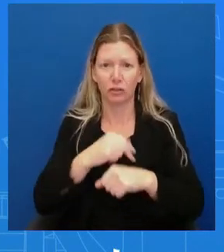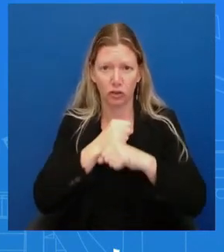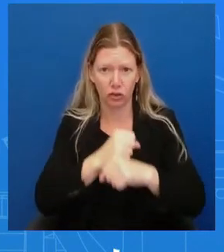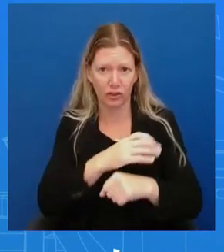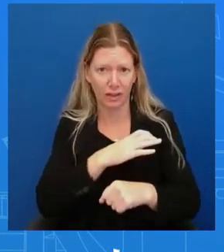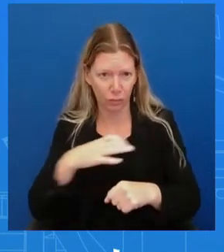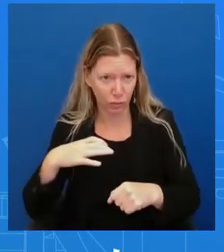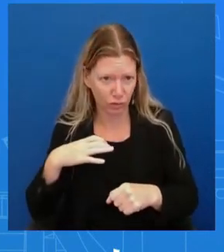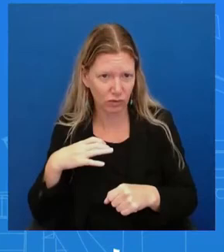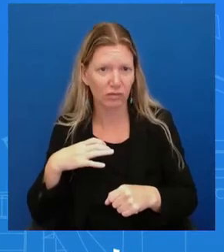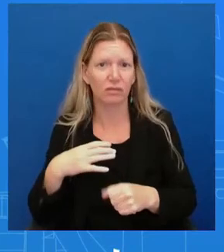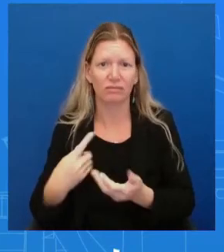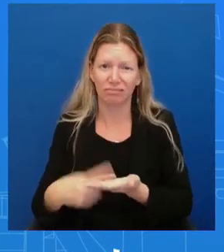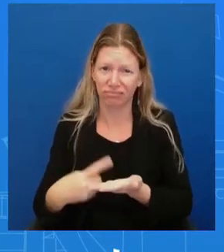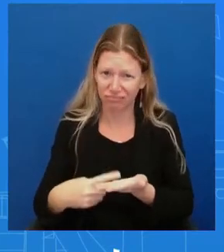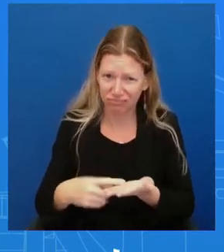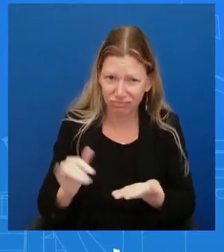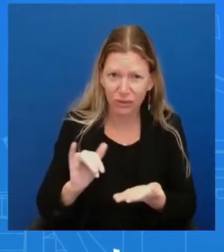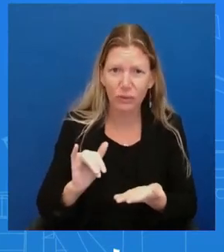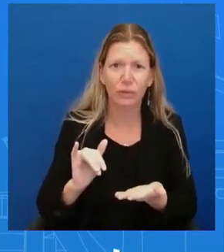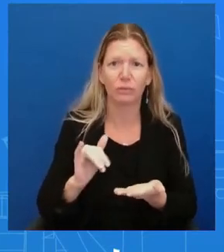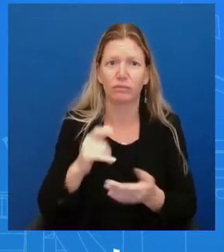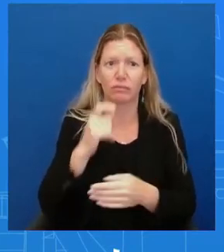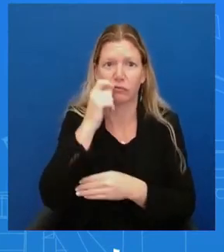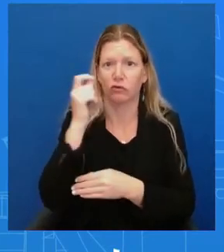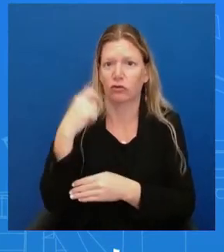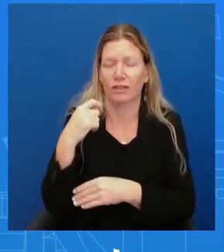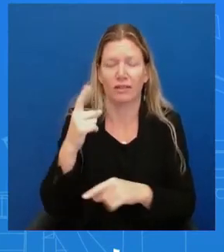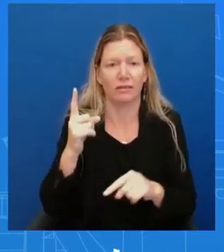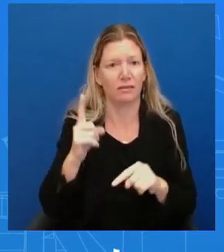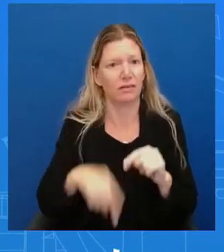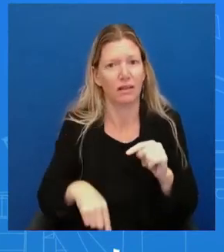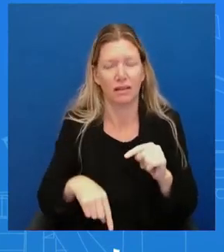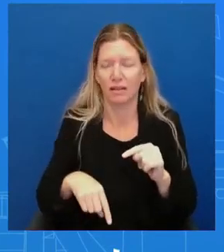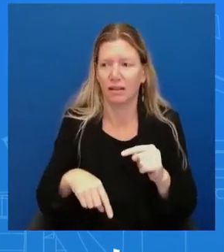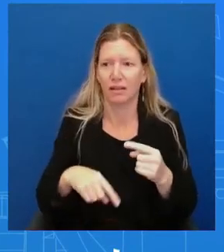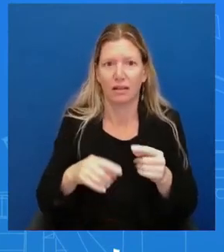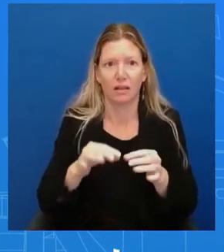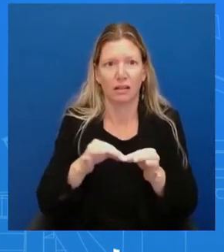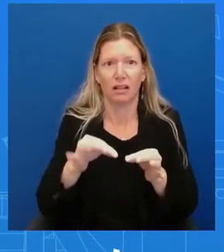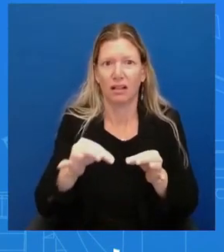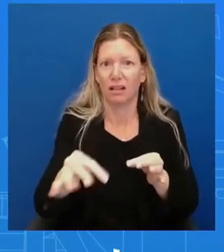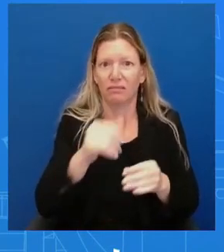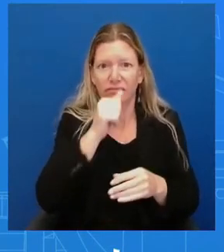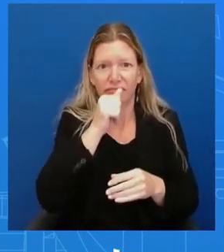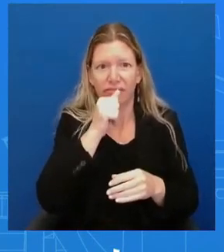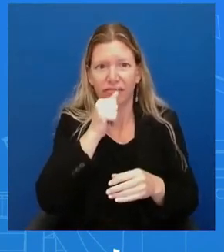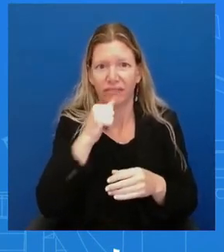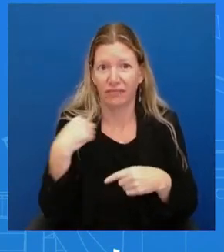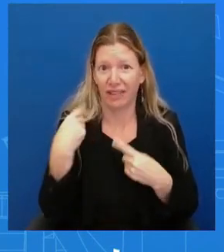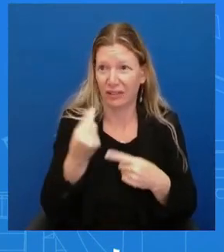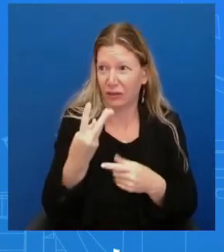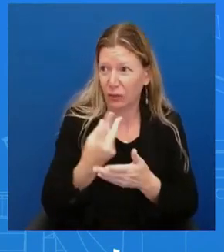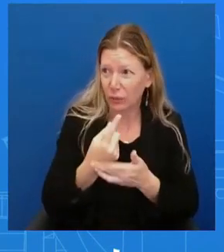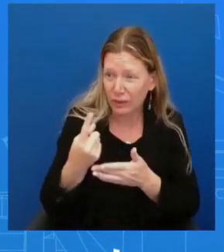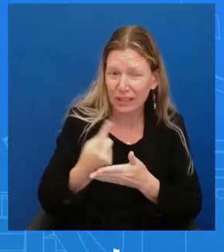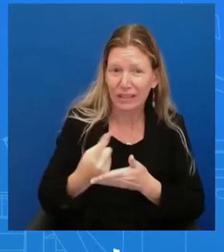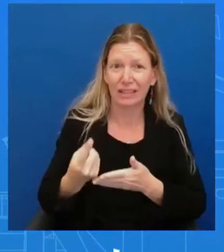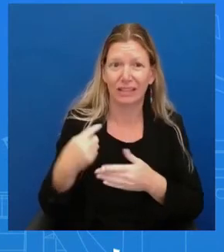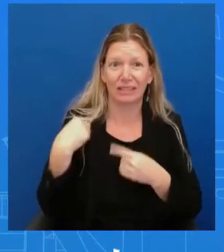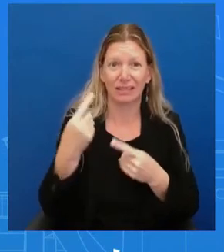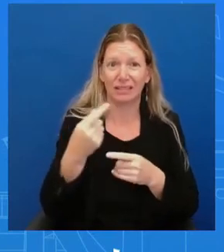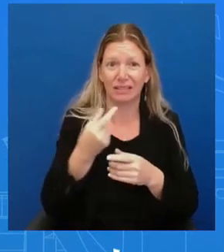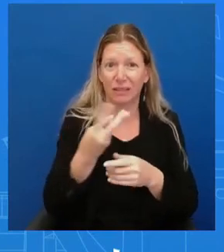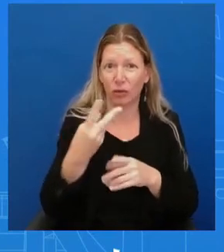afford any more delays. We have seen what's been happening the past several weeks, the past several months in Ukraine. They are losing ground on the battlefield. So are you saying it's still on the